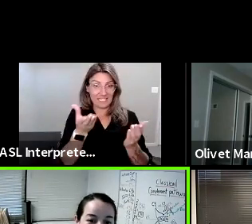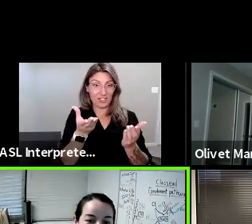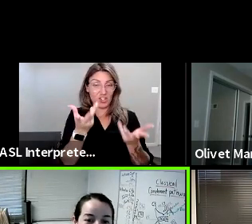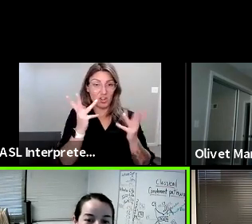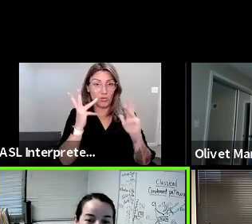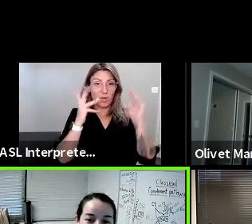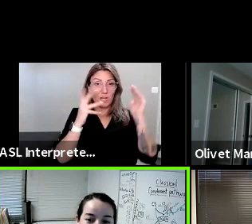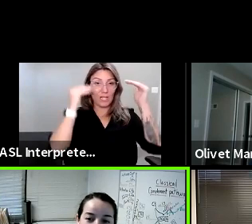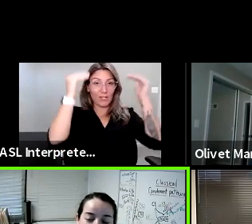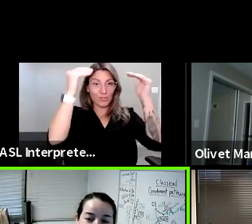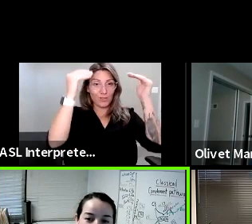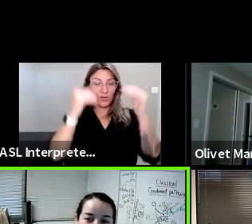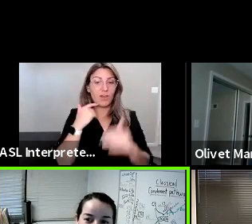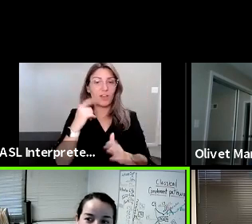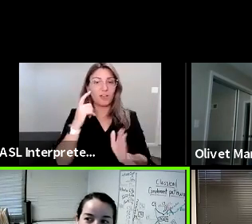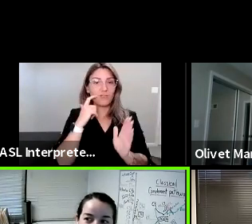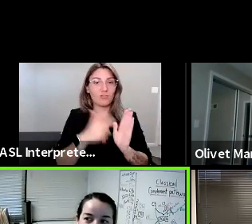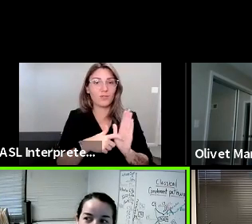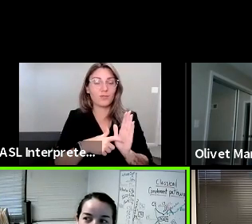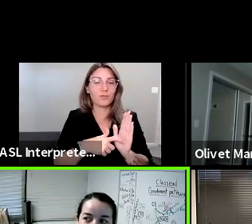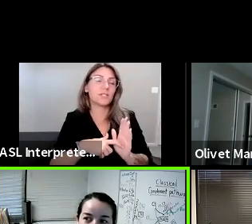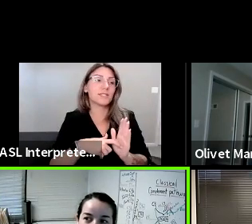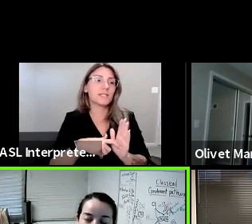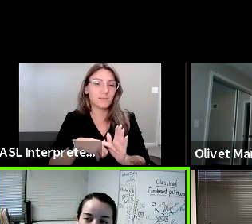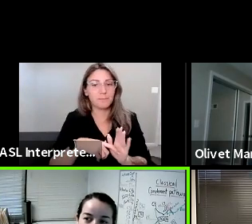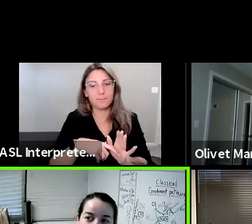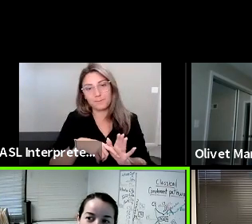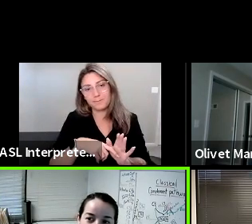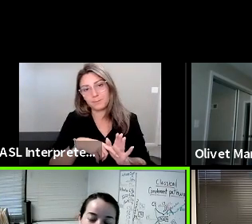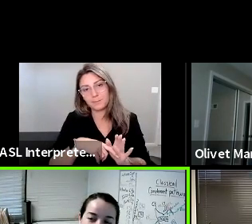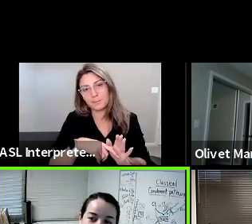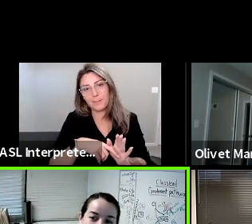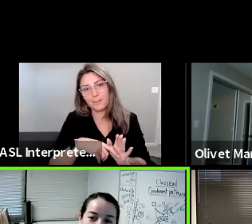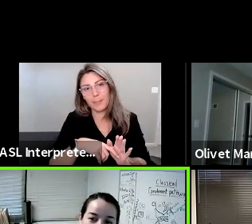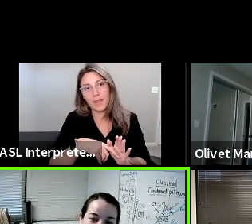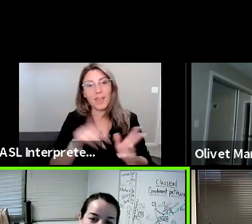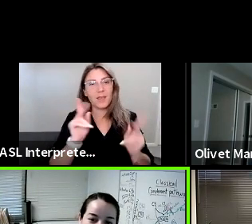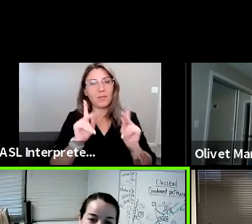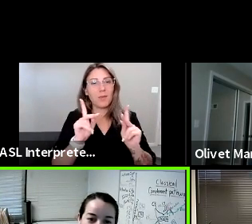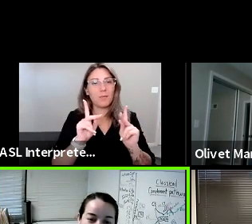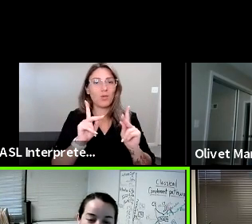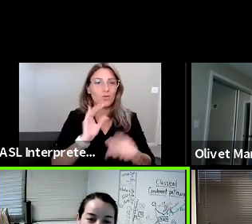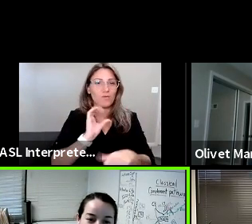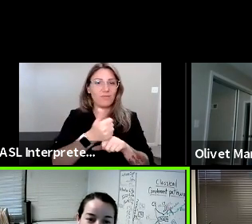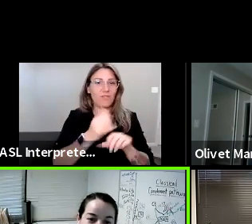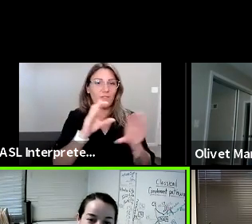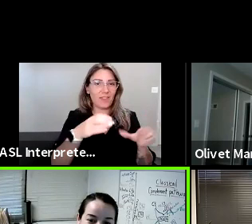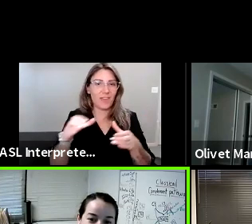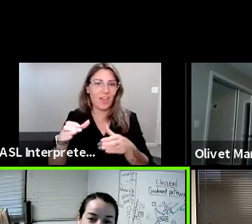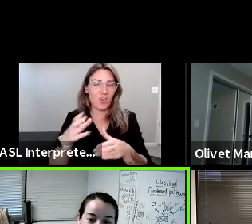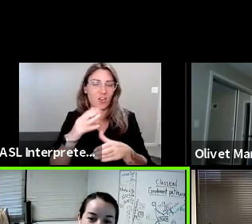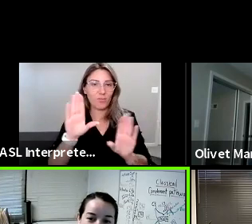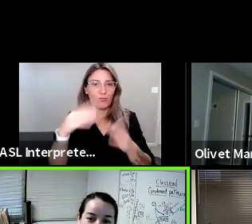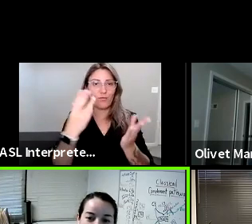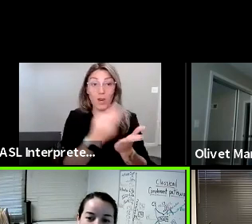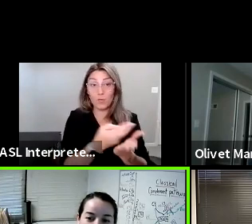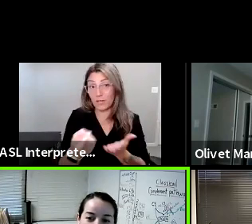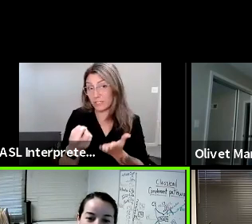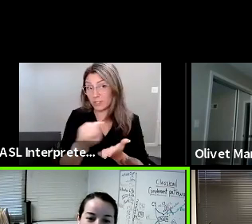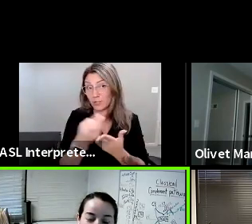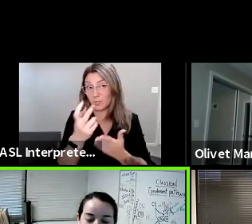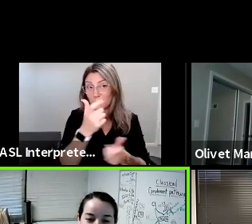adult. I notice a lot of once you create these categories and you provide resources for